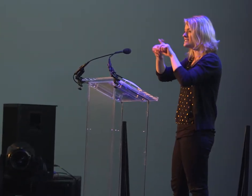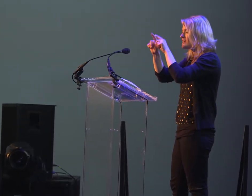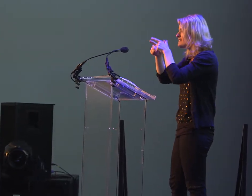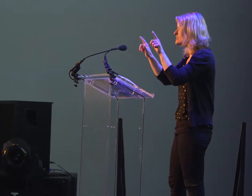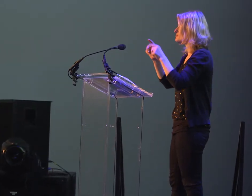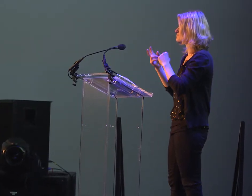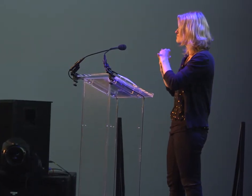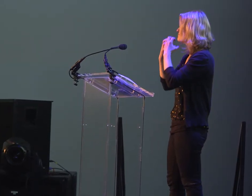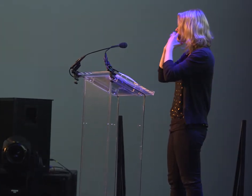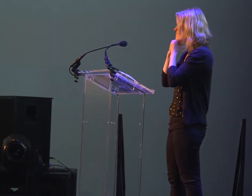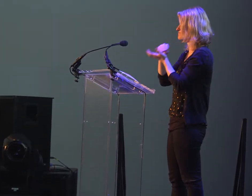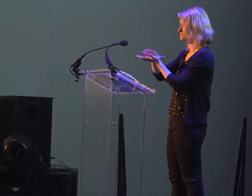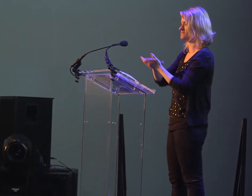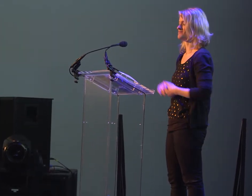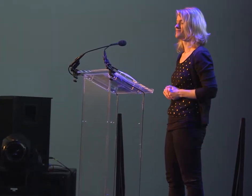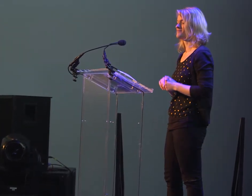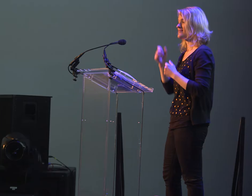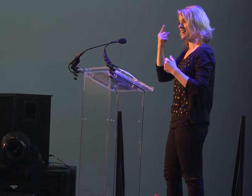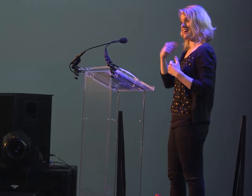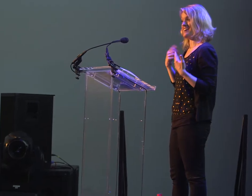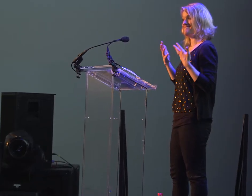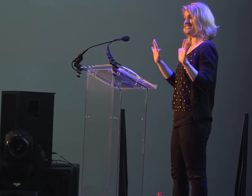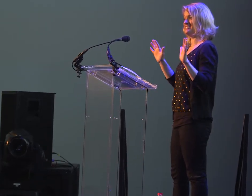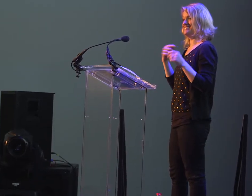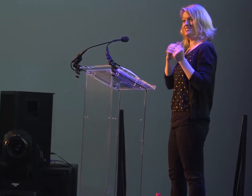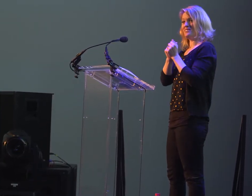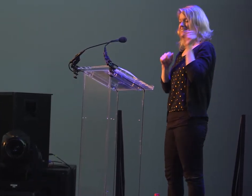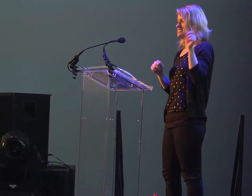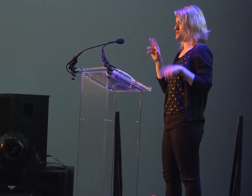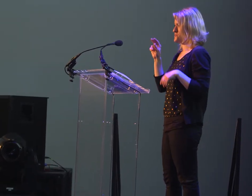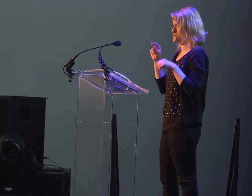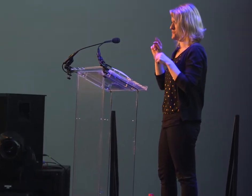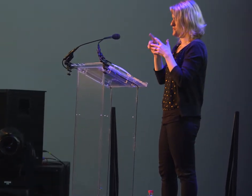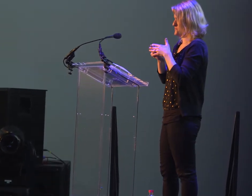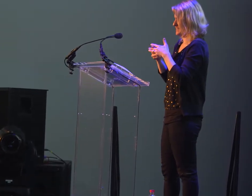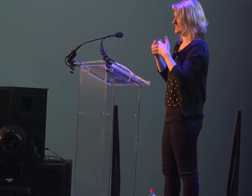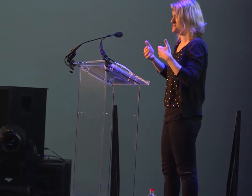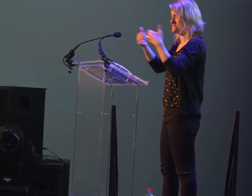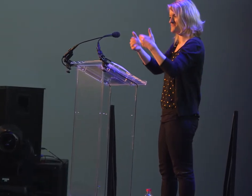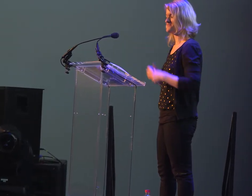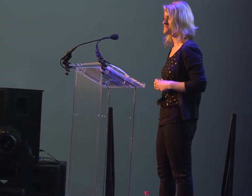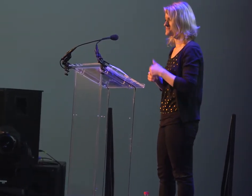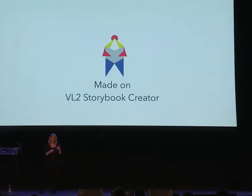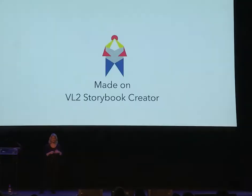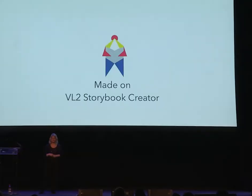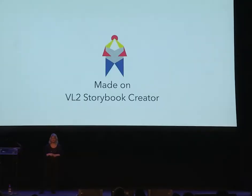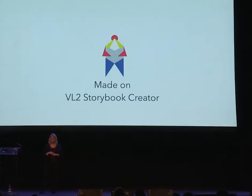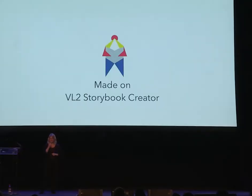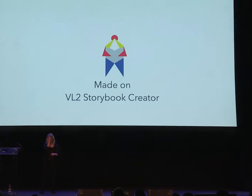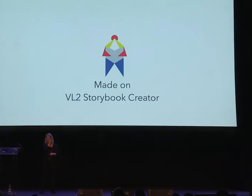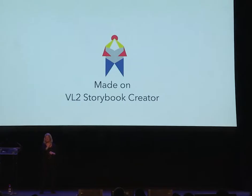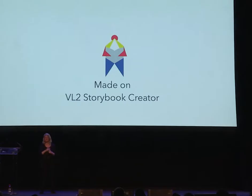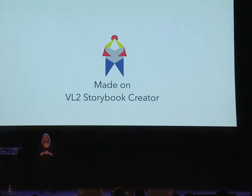other sign languages. This is called the storybook creator, and this enables people to document their sign language. This is by